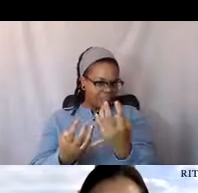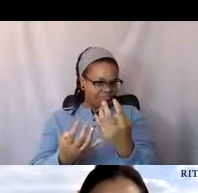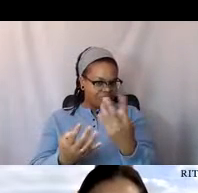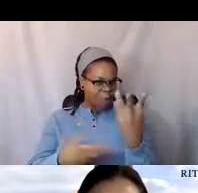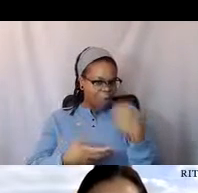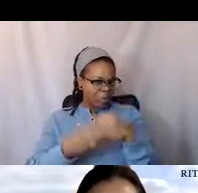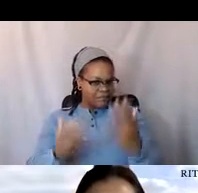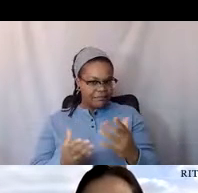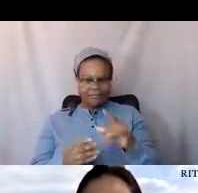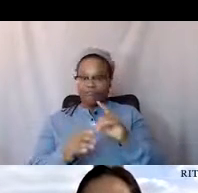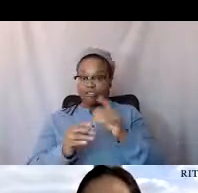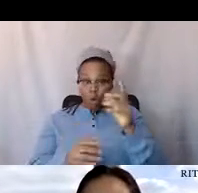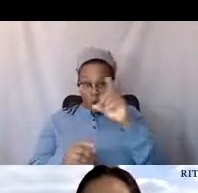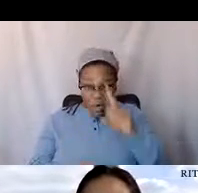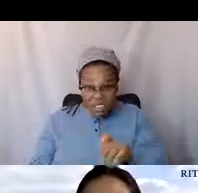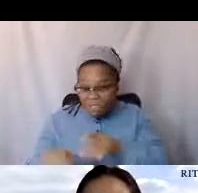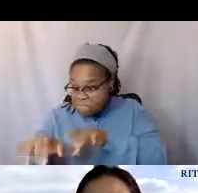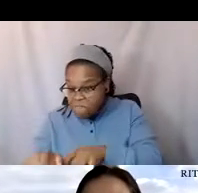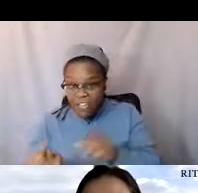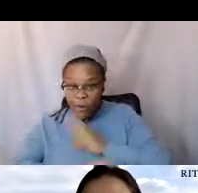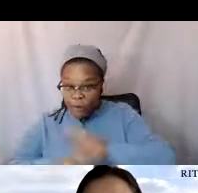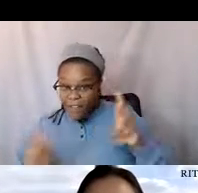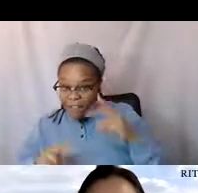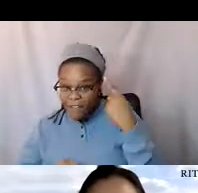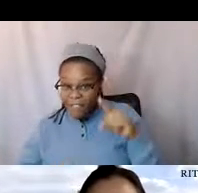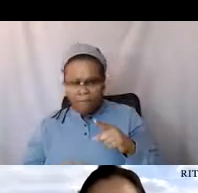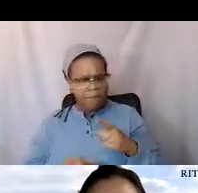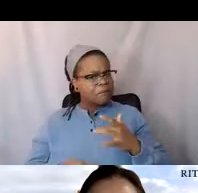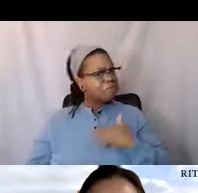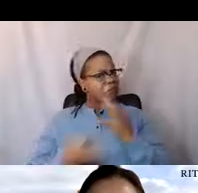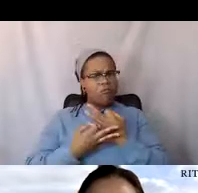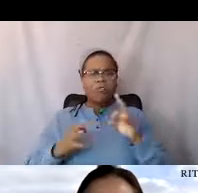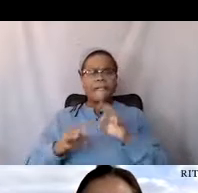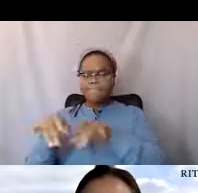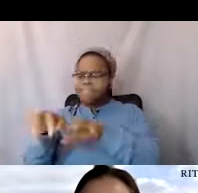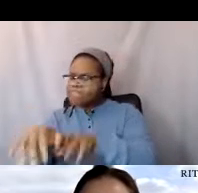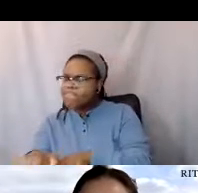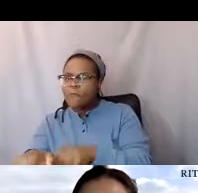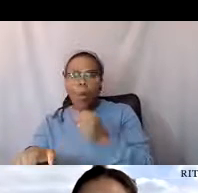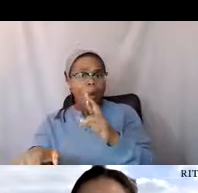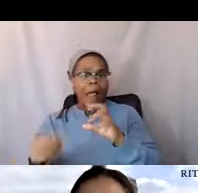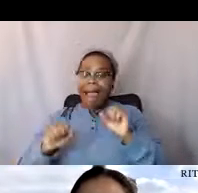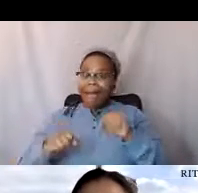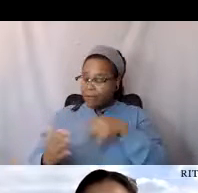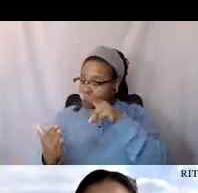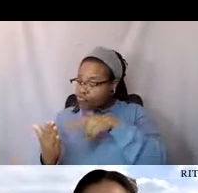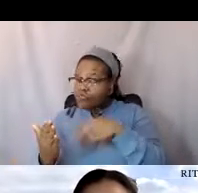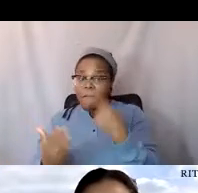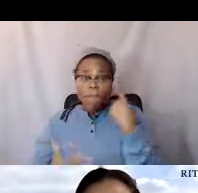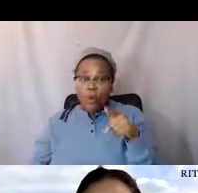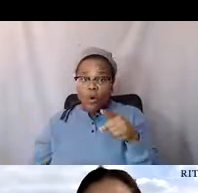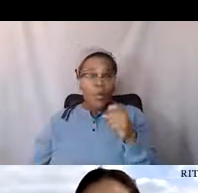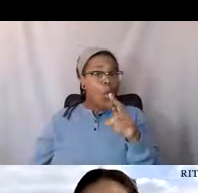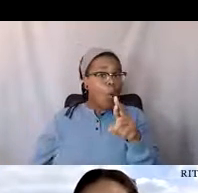get your questions ready. So again, feel free to put those in the chat. I can restate those, or you